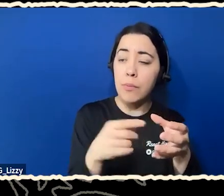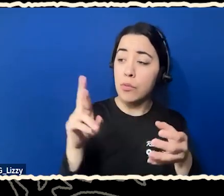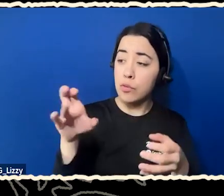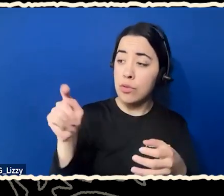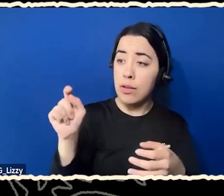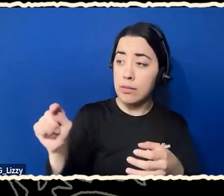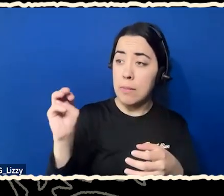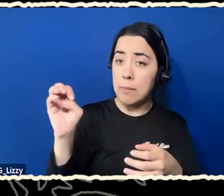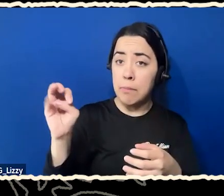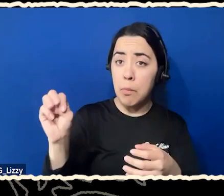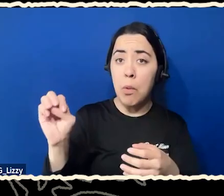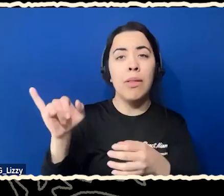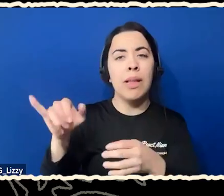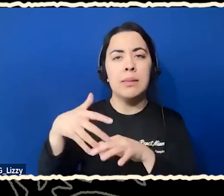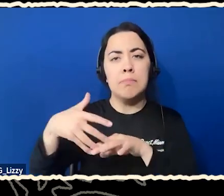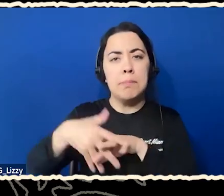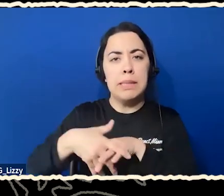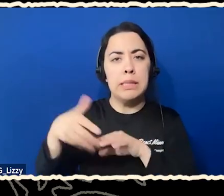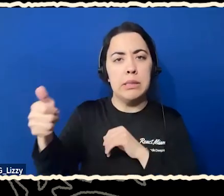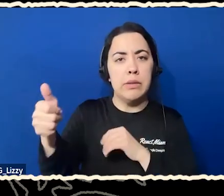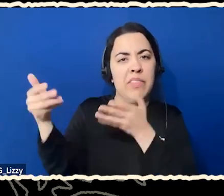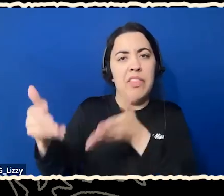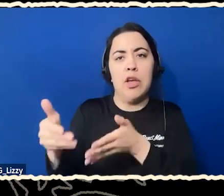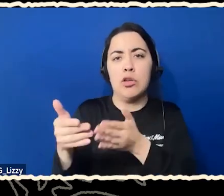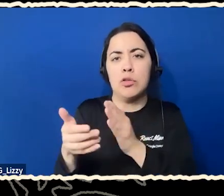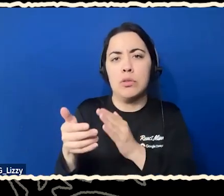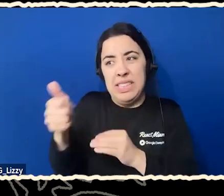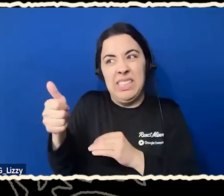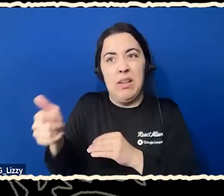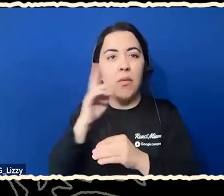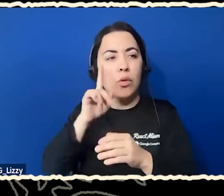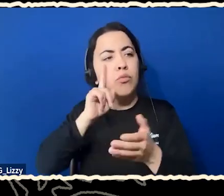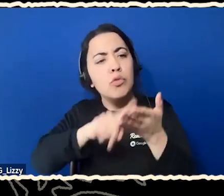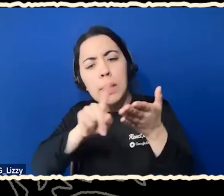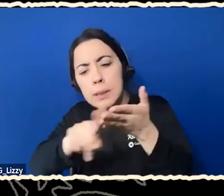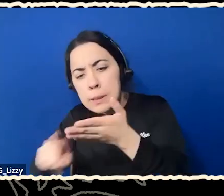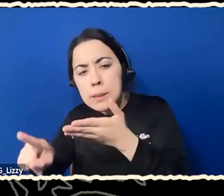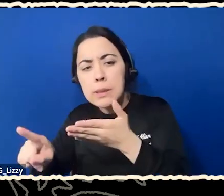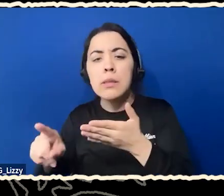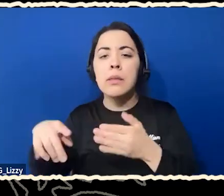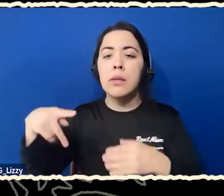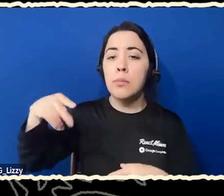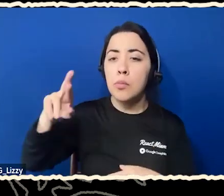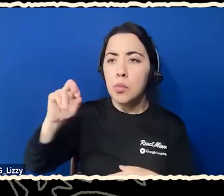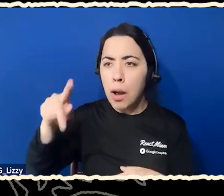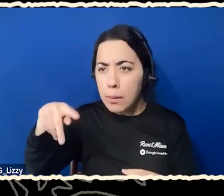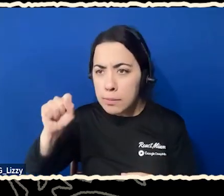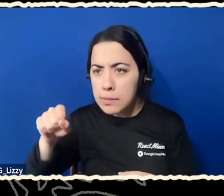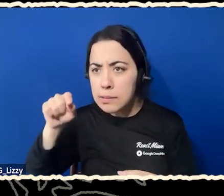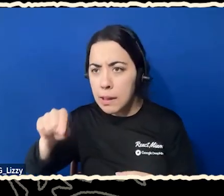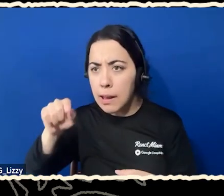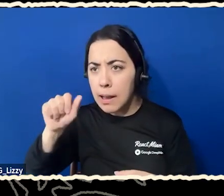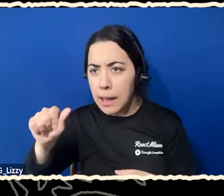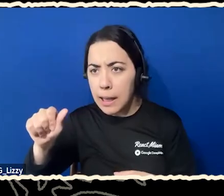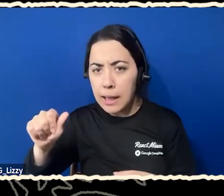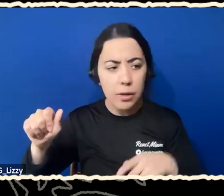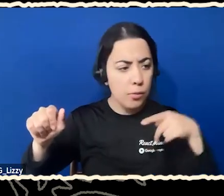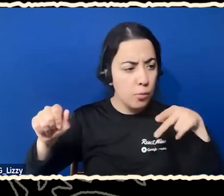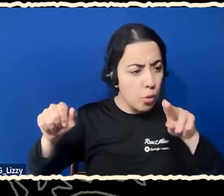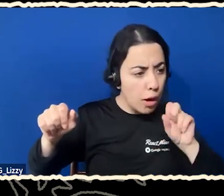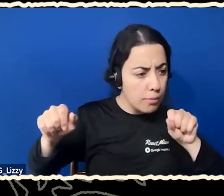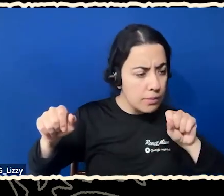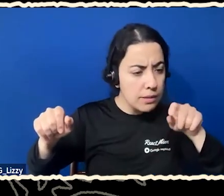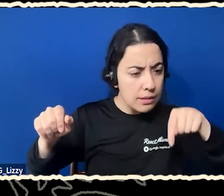built-in component that just automatically checks to see if, has props.a changed from last props.a?